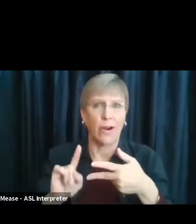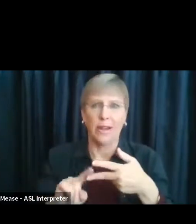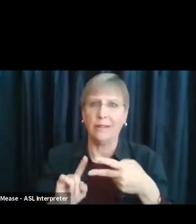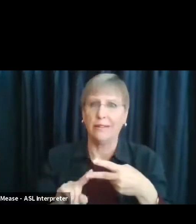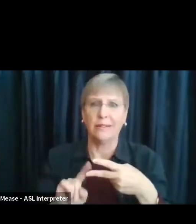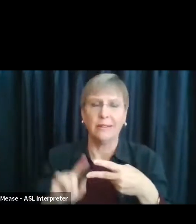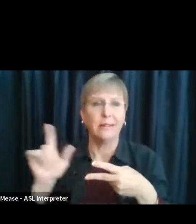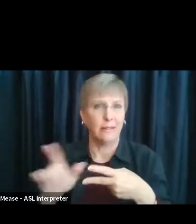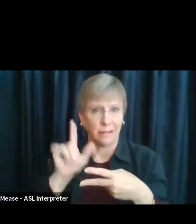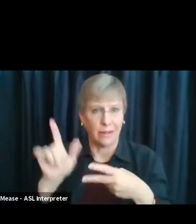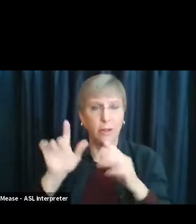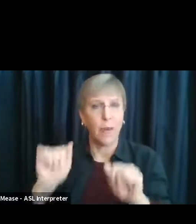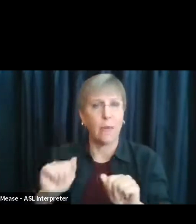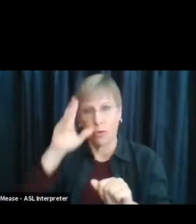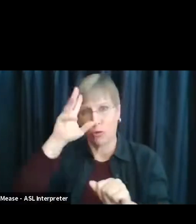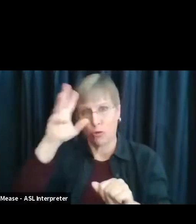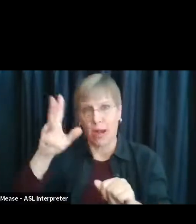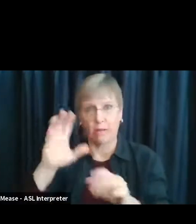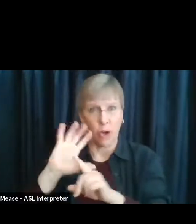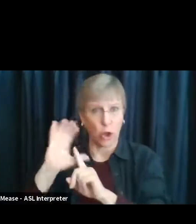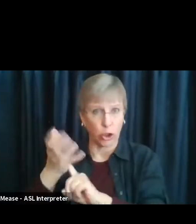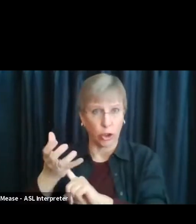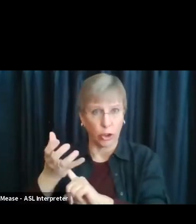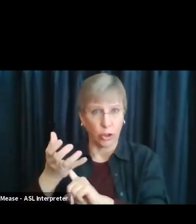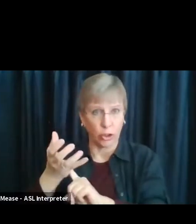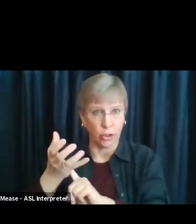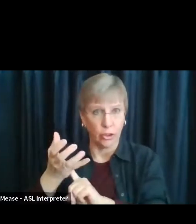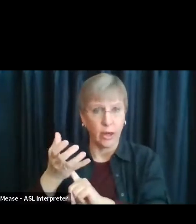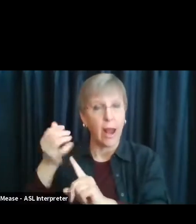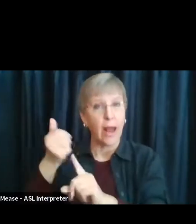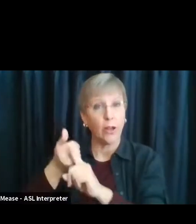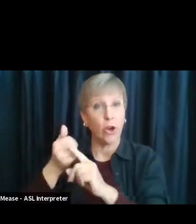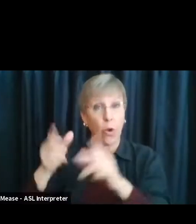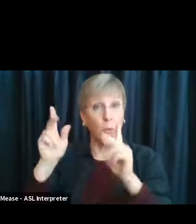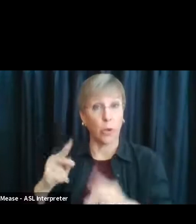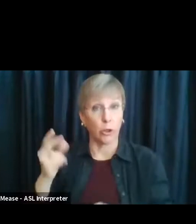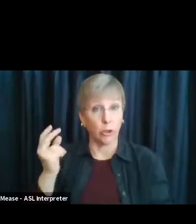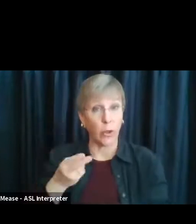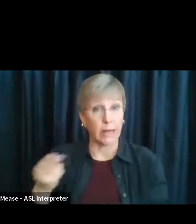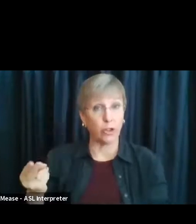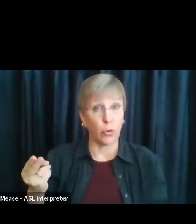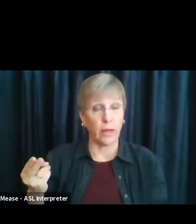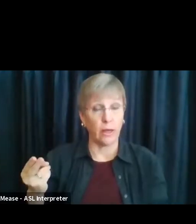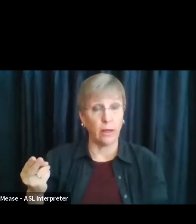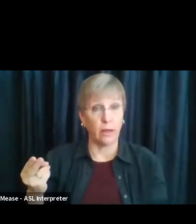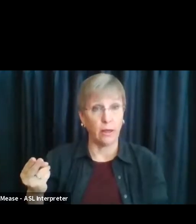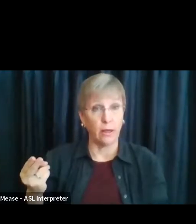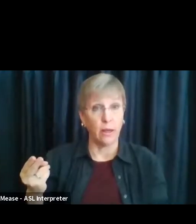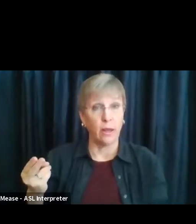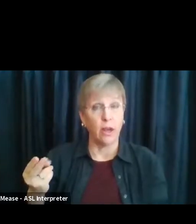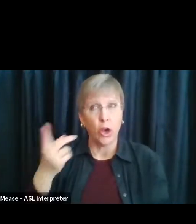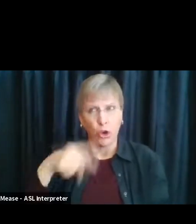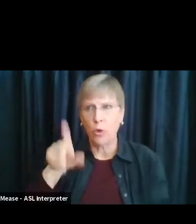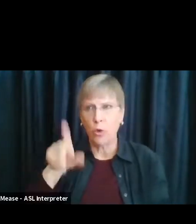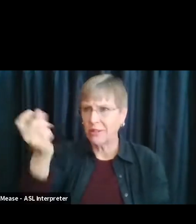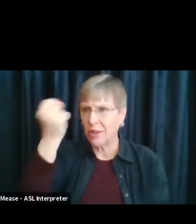able to create your culture and your own personal history. And you need to understand your heritage and you need to